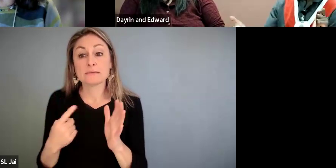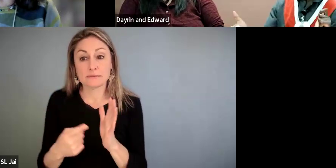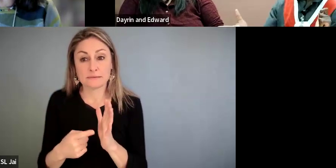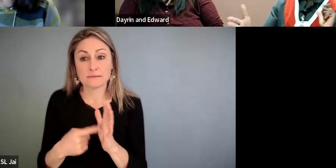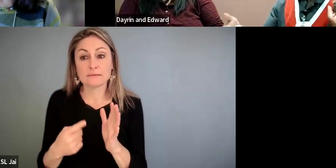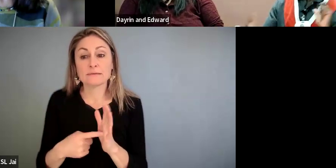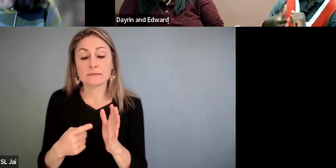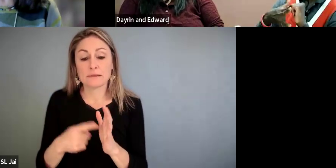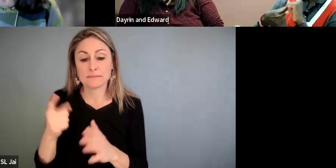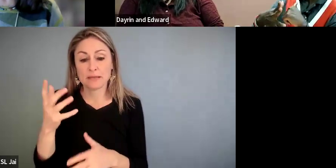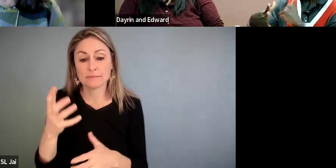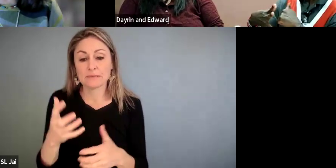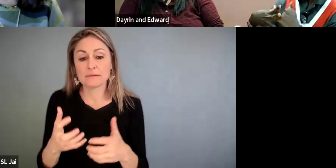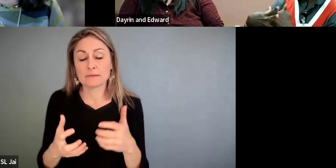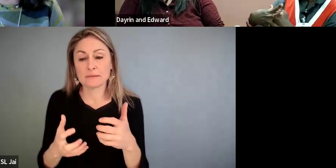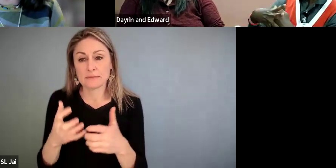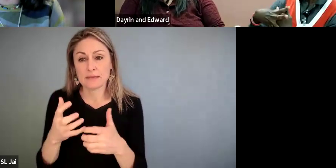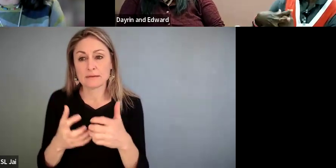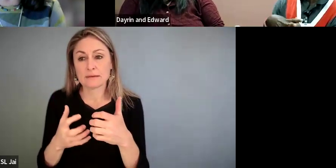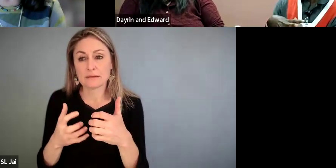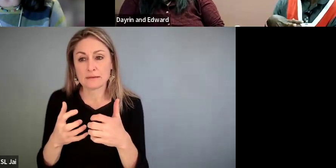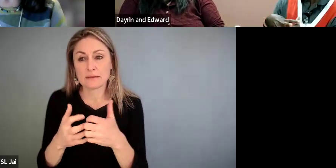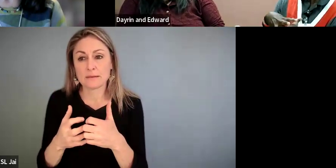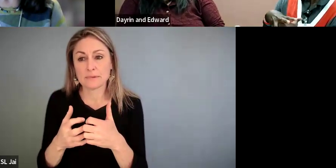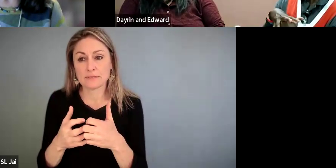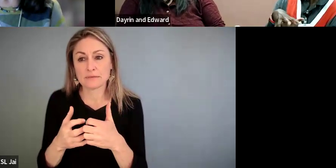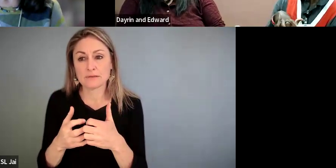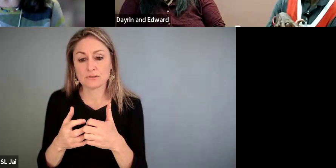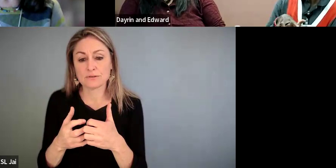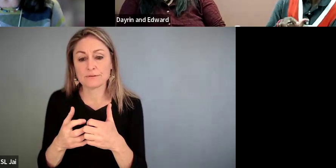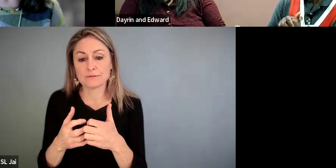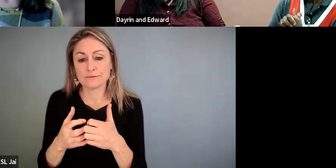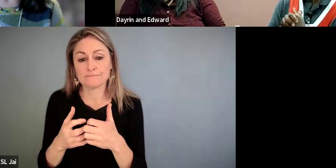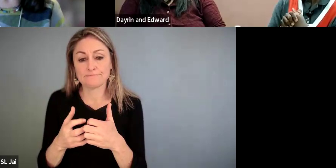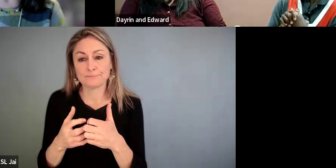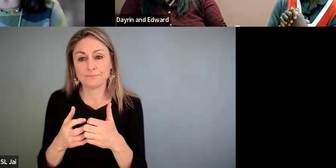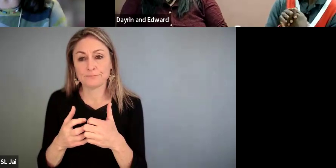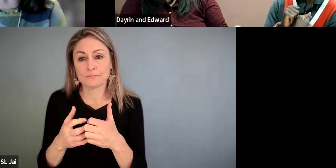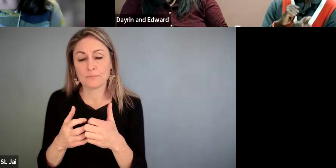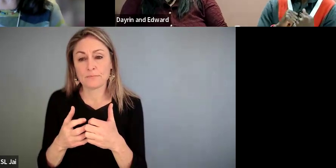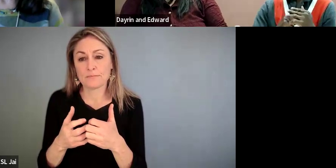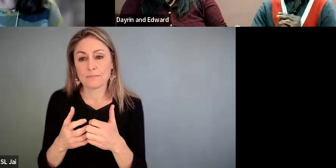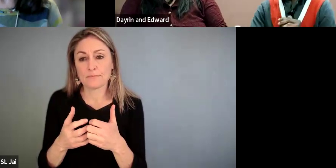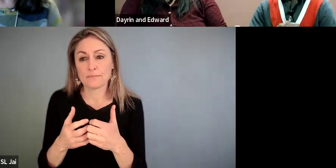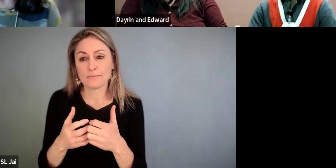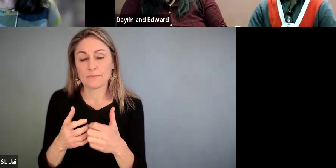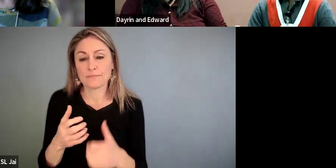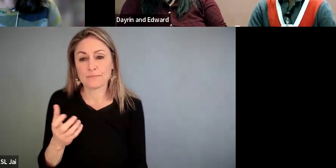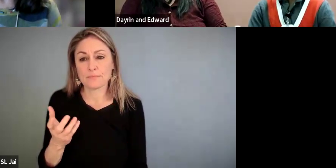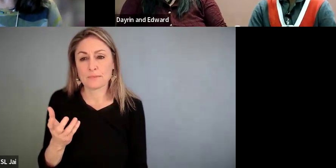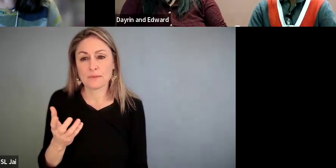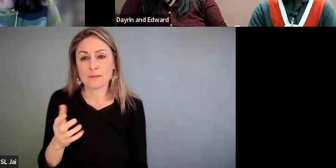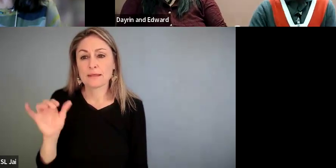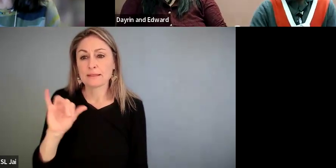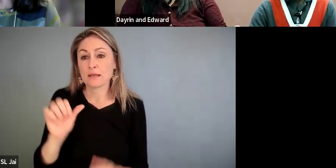accommodation we need maybe part of that package. And especially with, like I say,